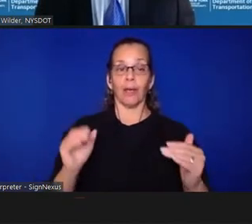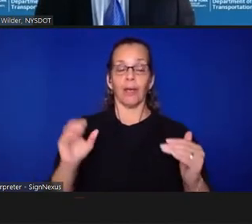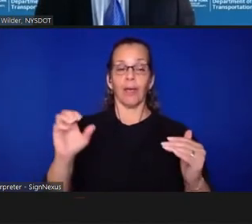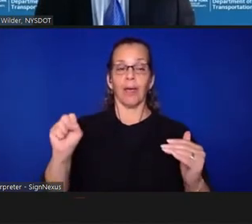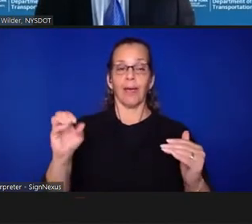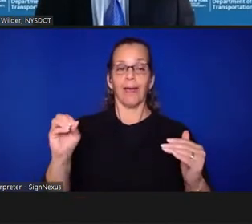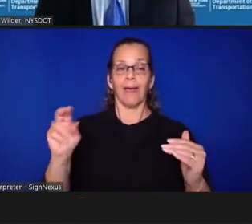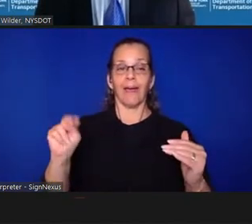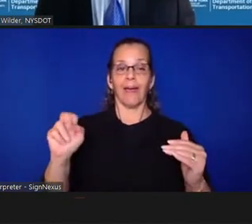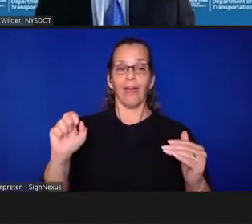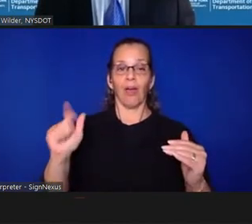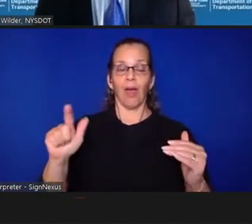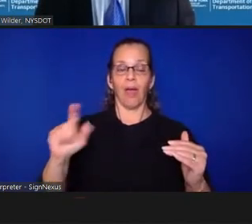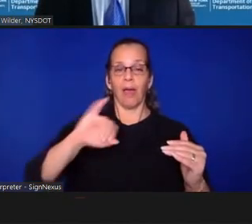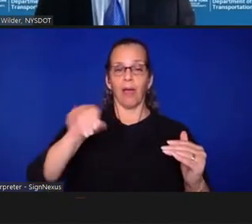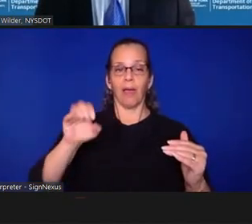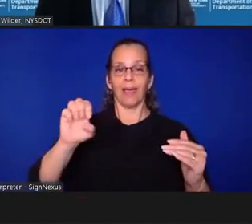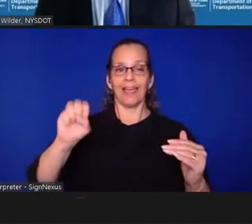gessel